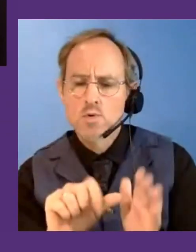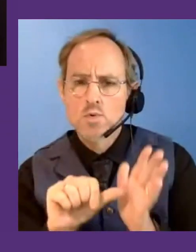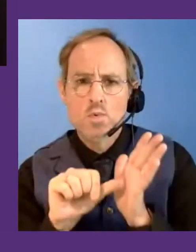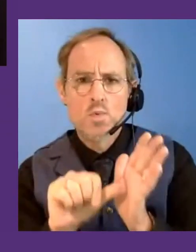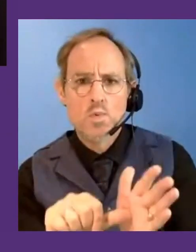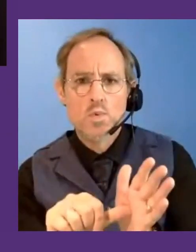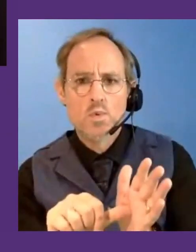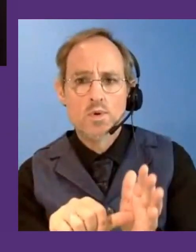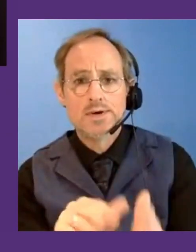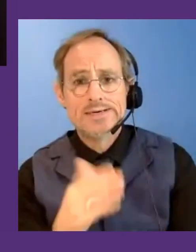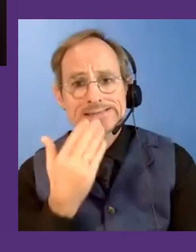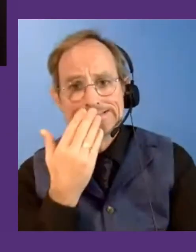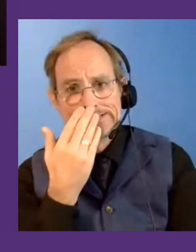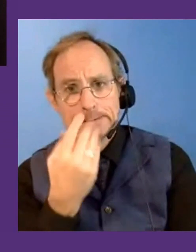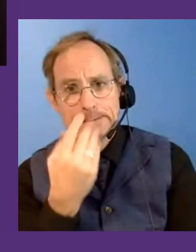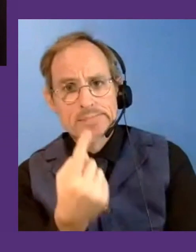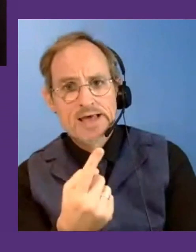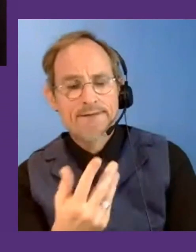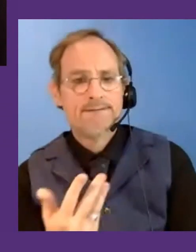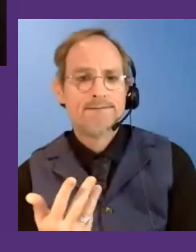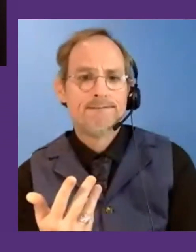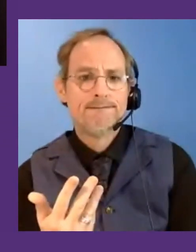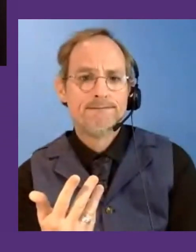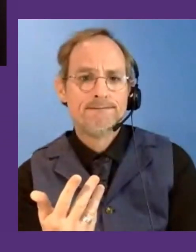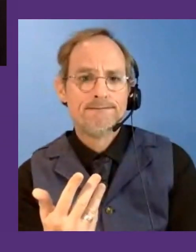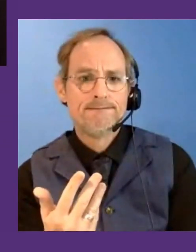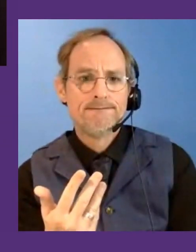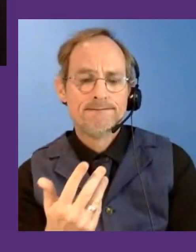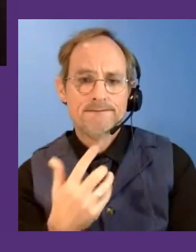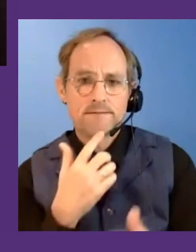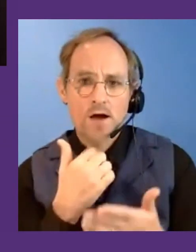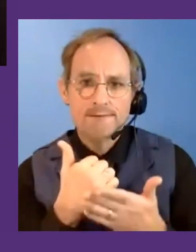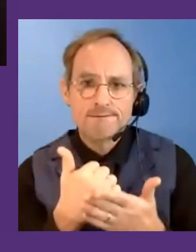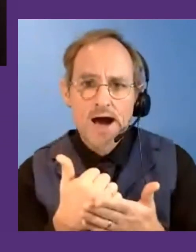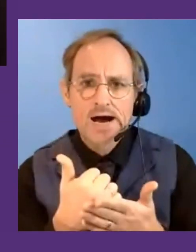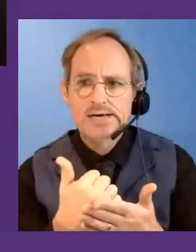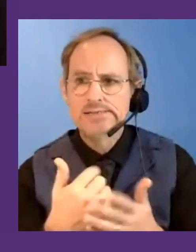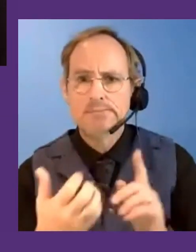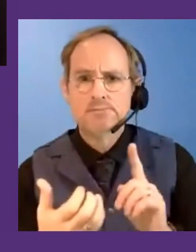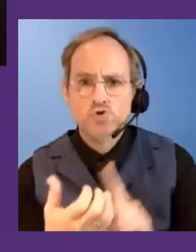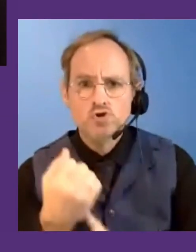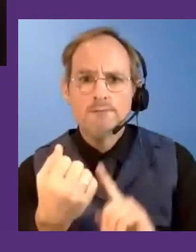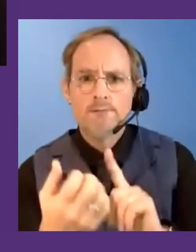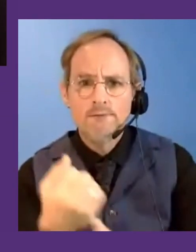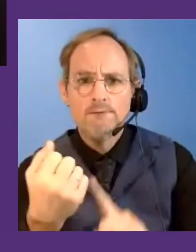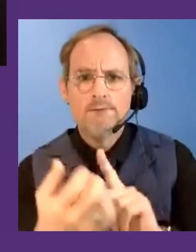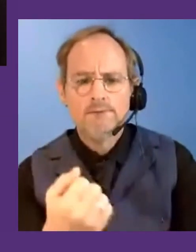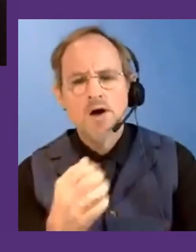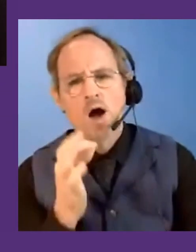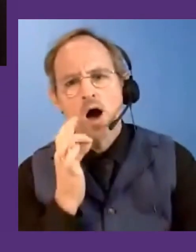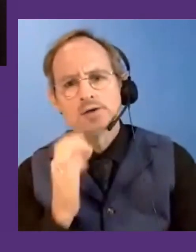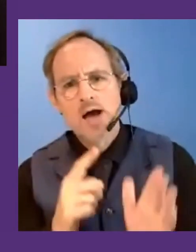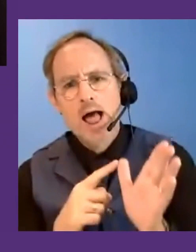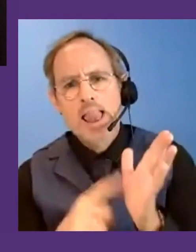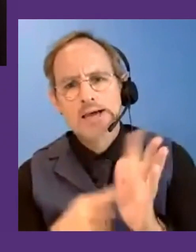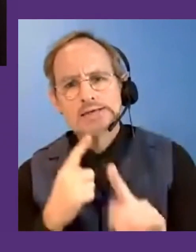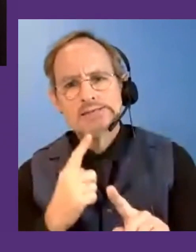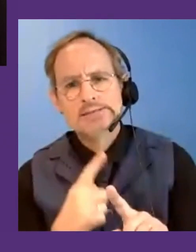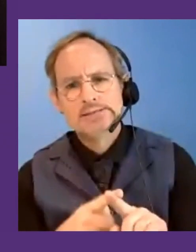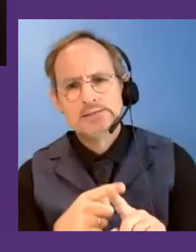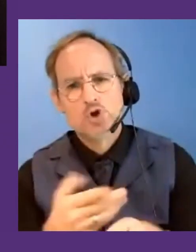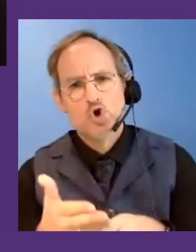the right advice, and you're making ground in this area. Alex, I mean, you mentioned earlier